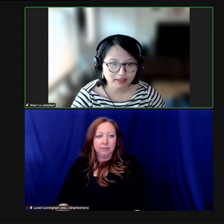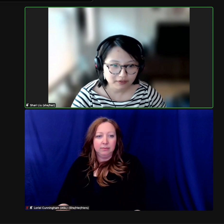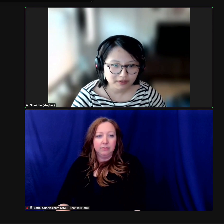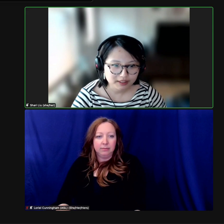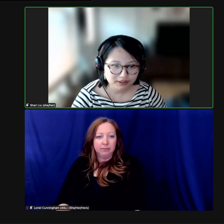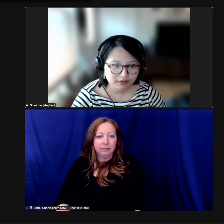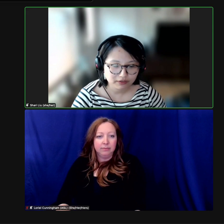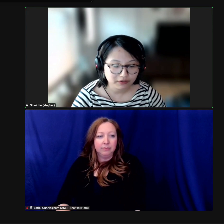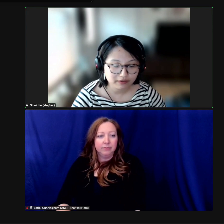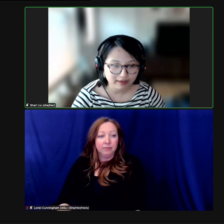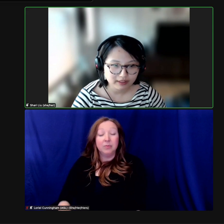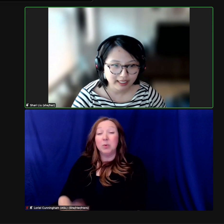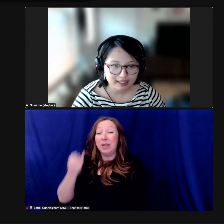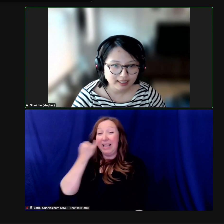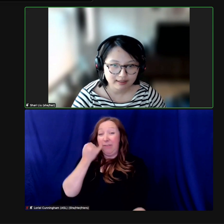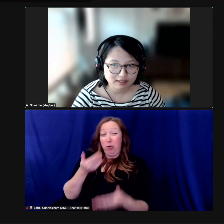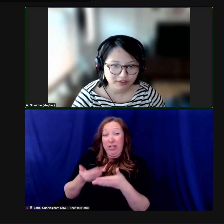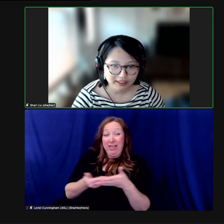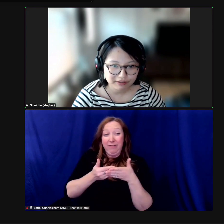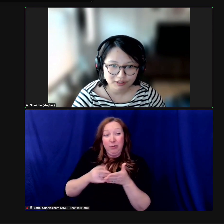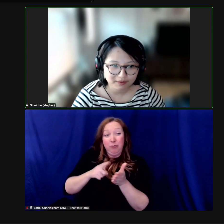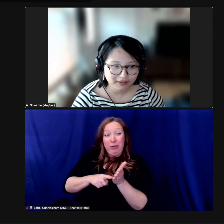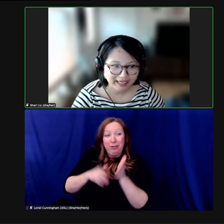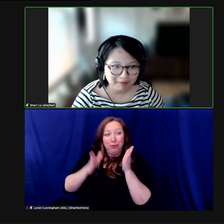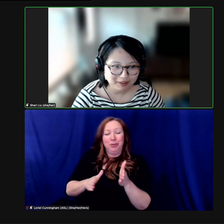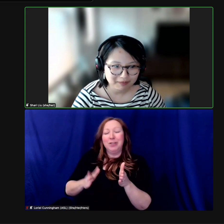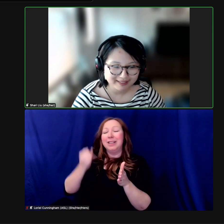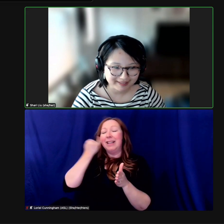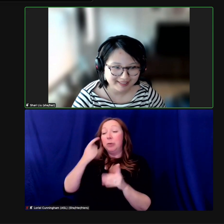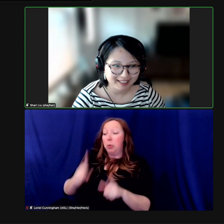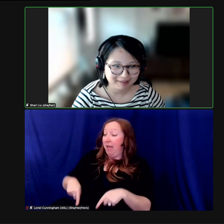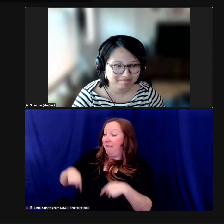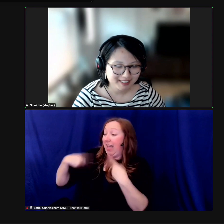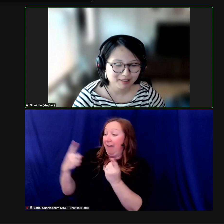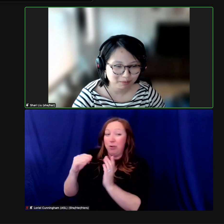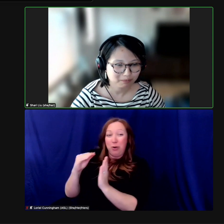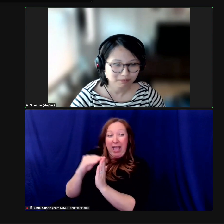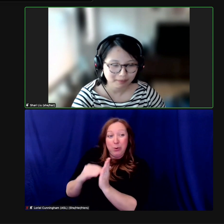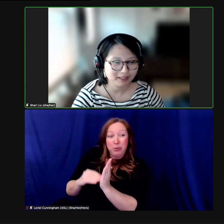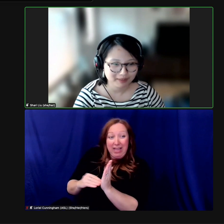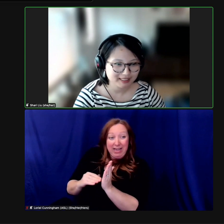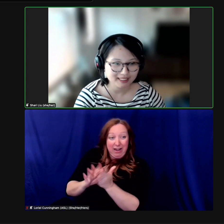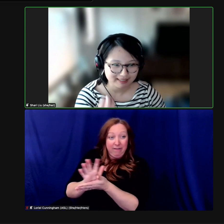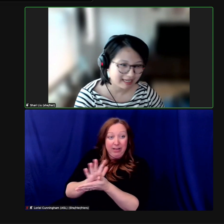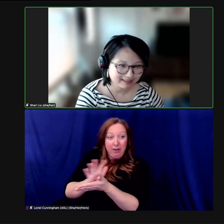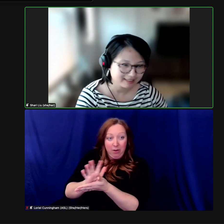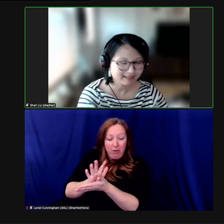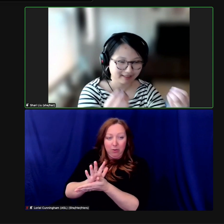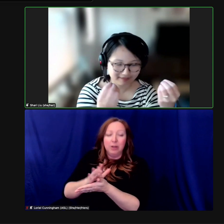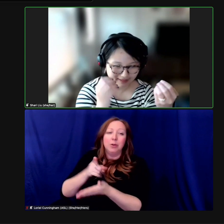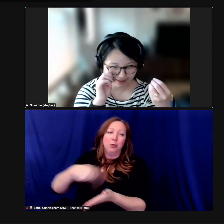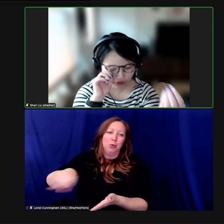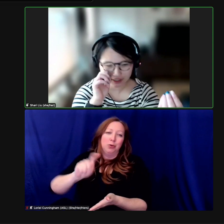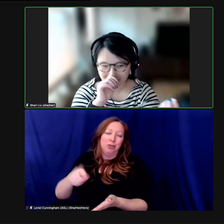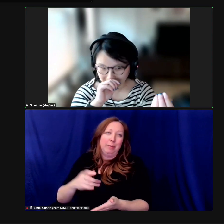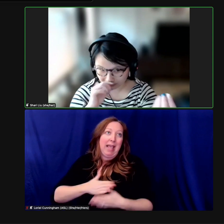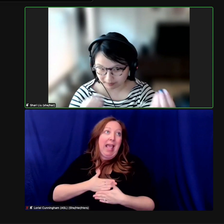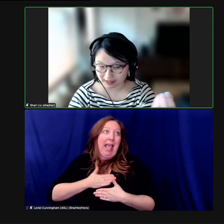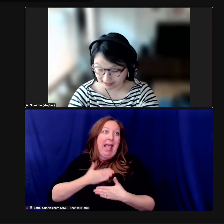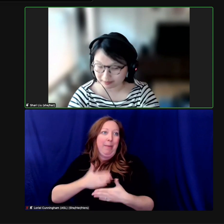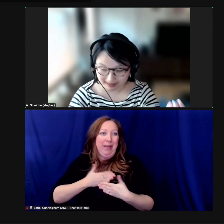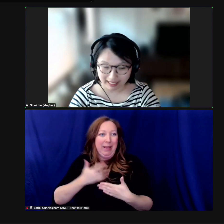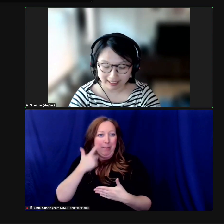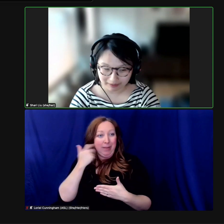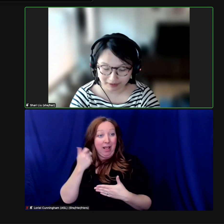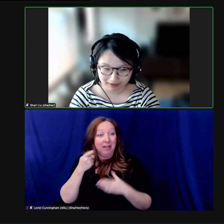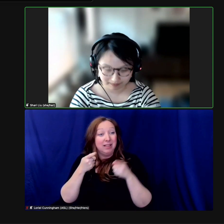So if you're an infant researcher, if you've ever annotated these videos, you should be very happy because this is pretty much the visualization pretty much